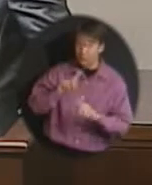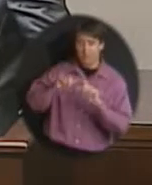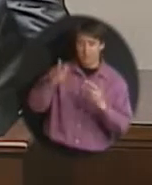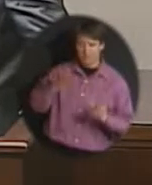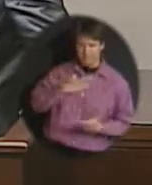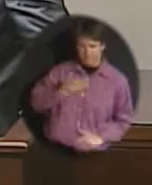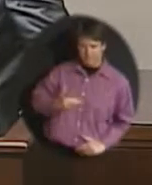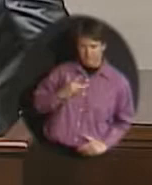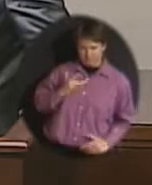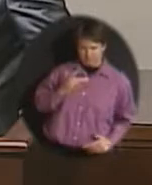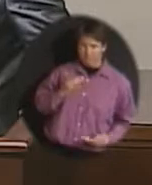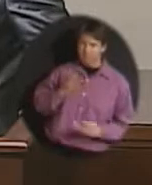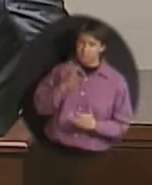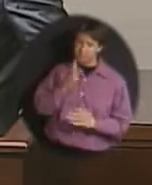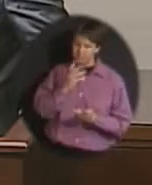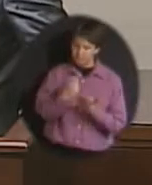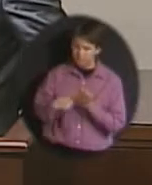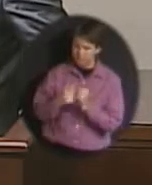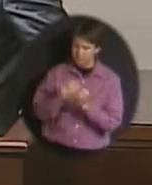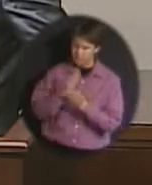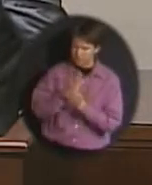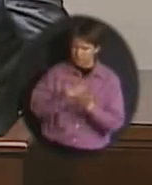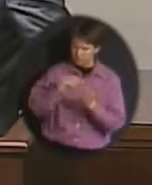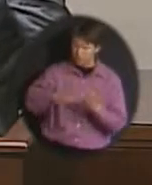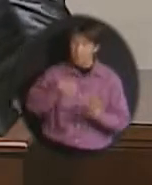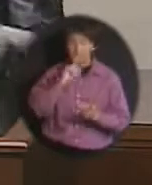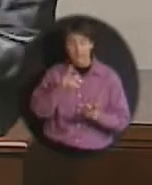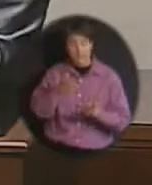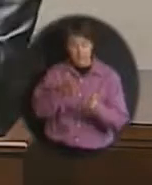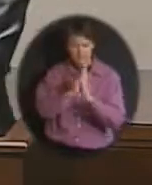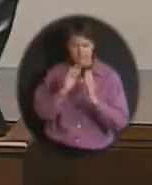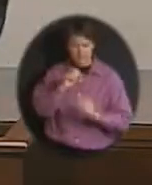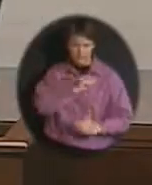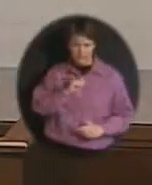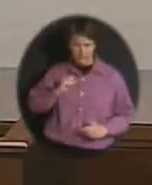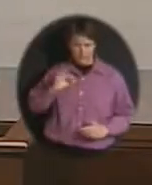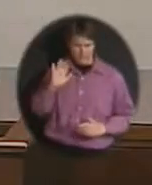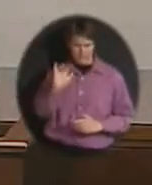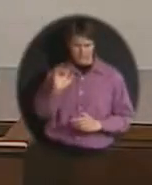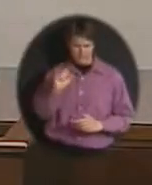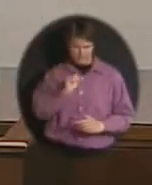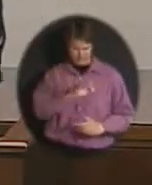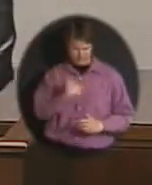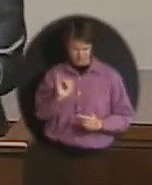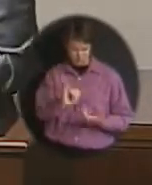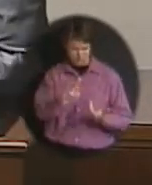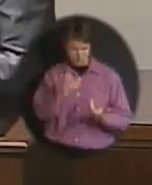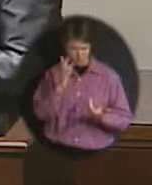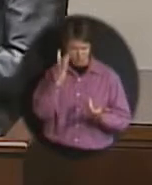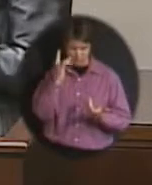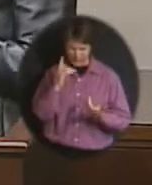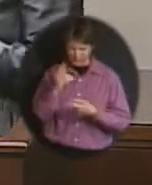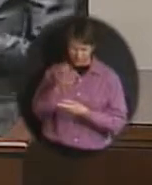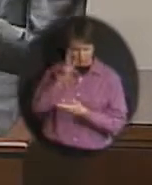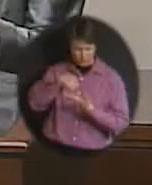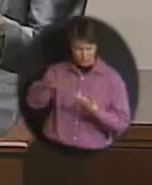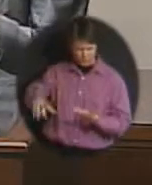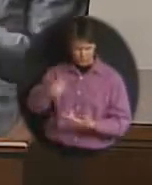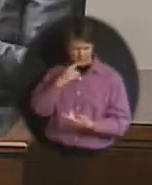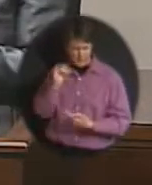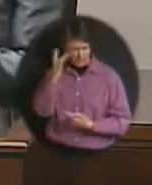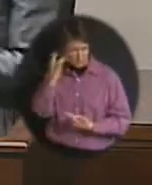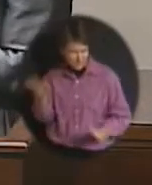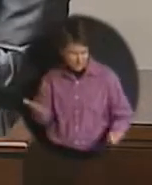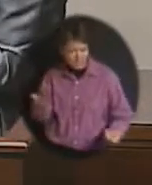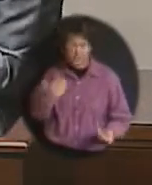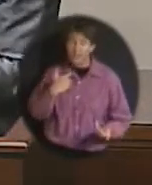my sense in talking to some students and really asking staff, to teachers, why would they say this? My sense is, and I mentioned